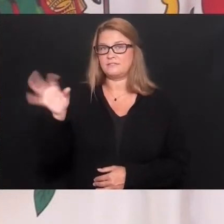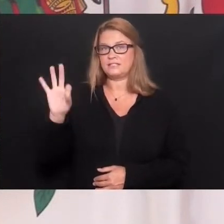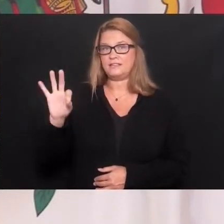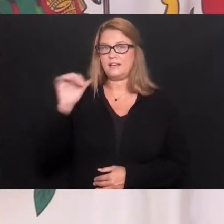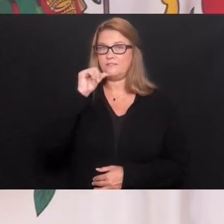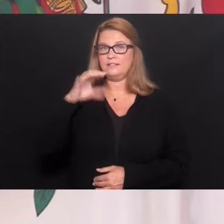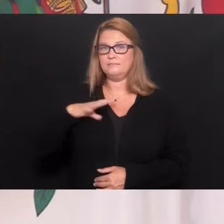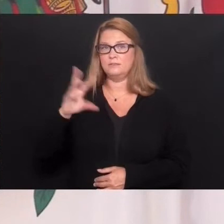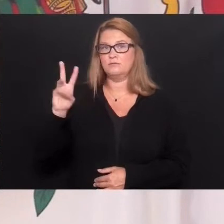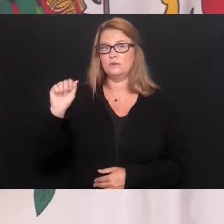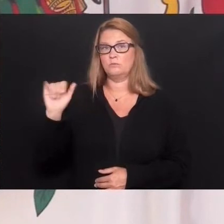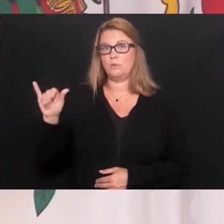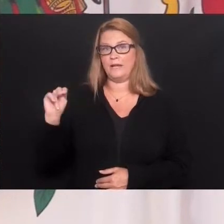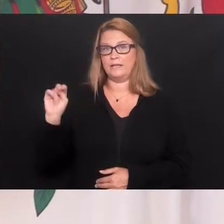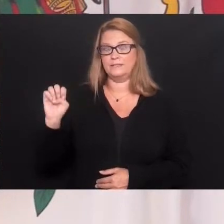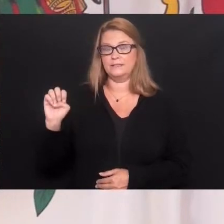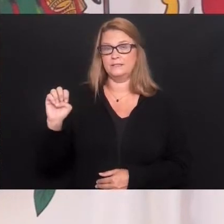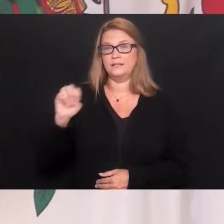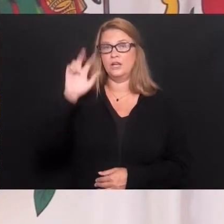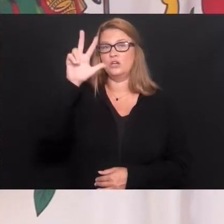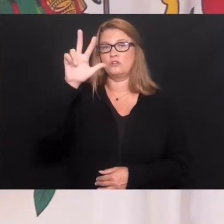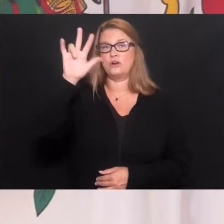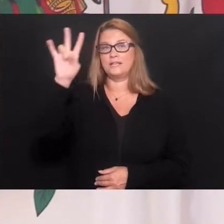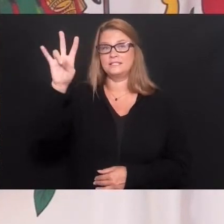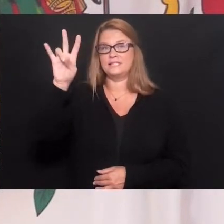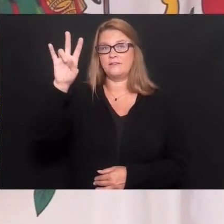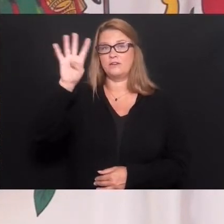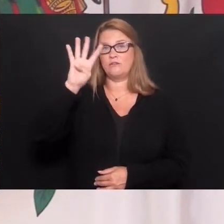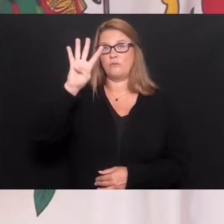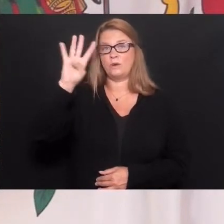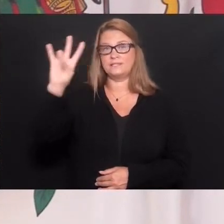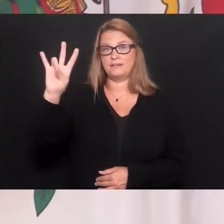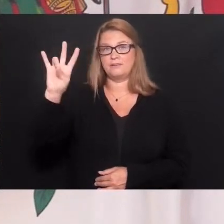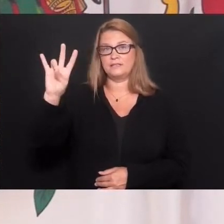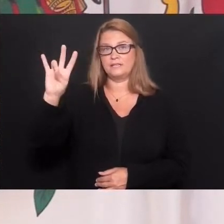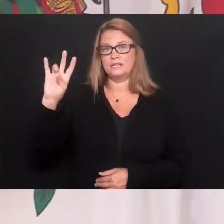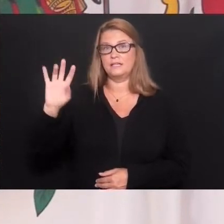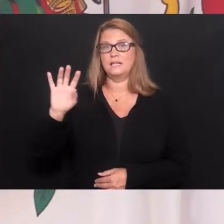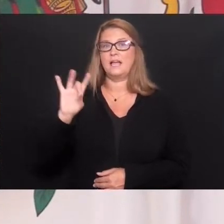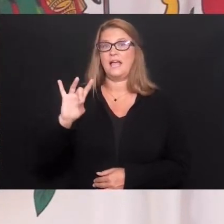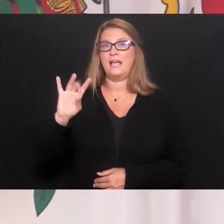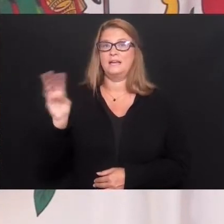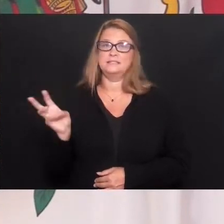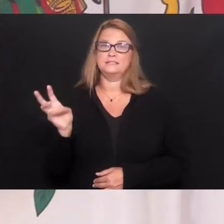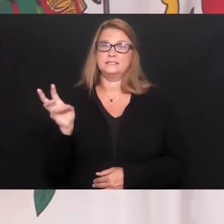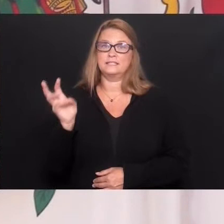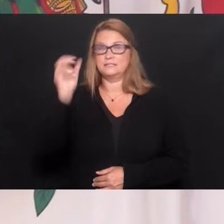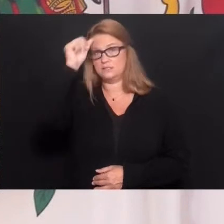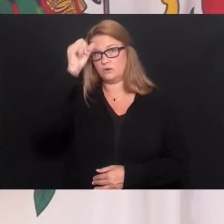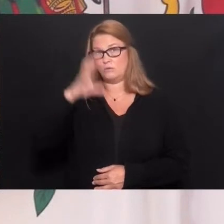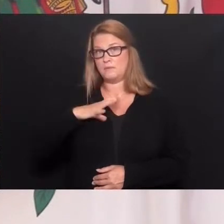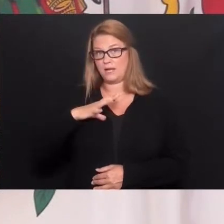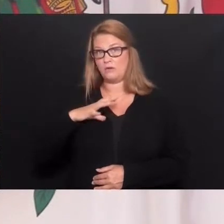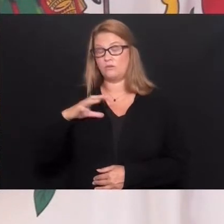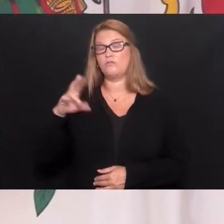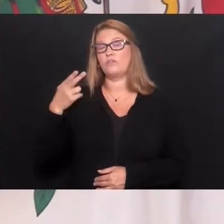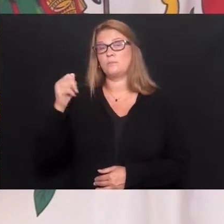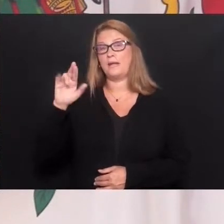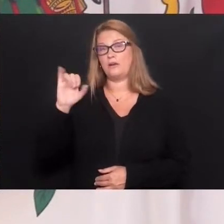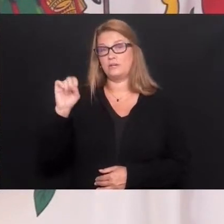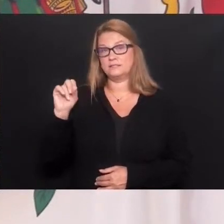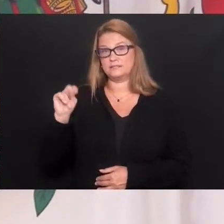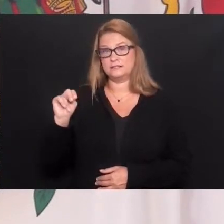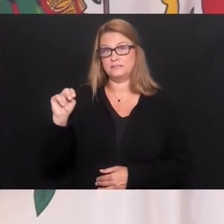79-year-old female from Wayne County. The 3,747th death is an 86-year-old male from Harrison County.